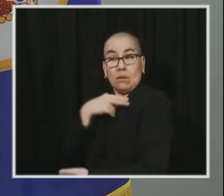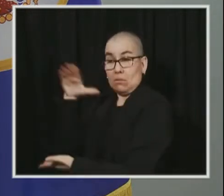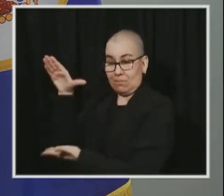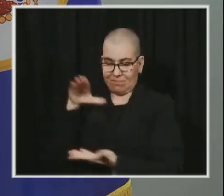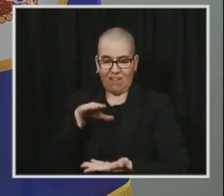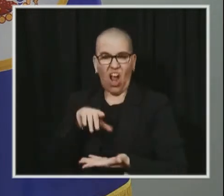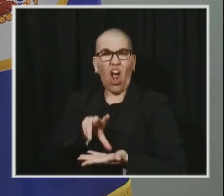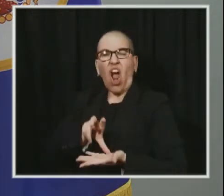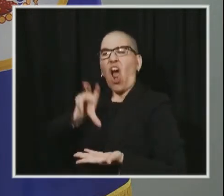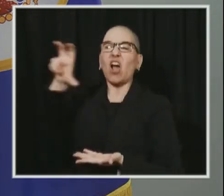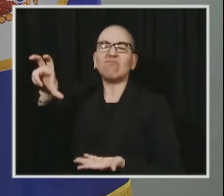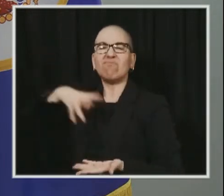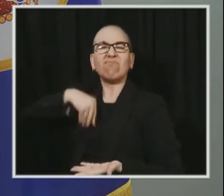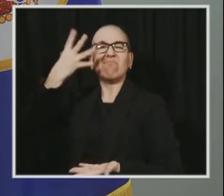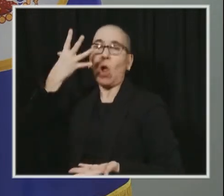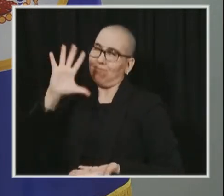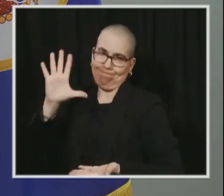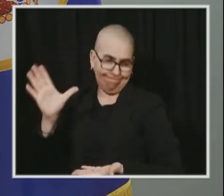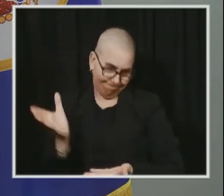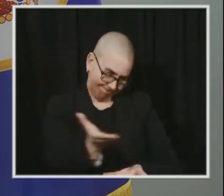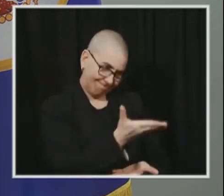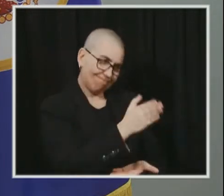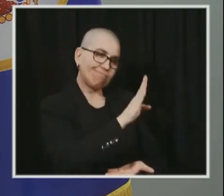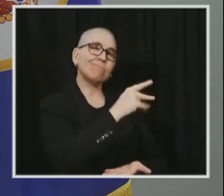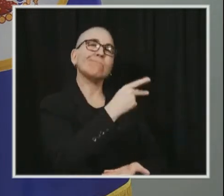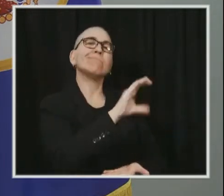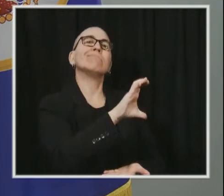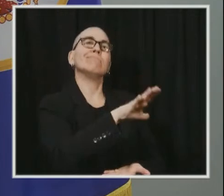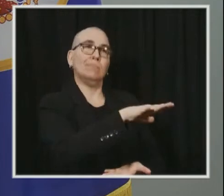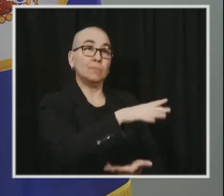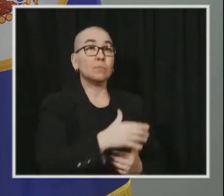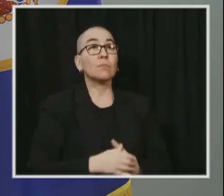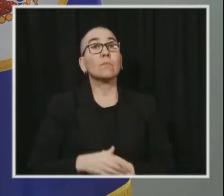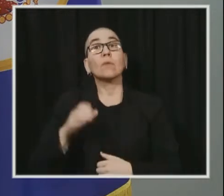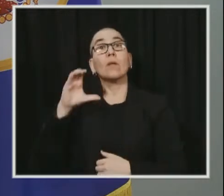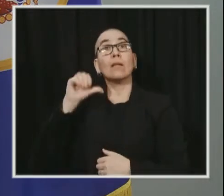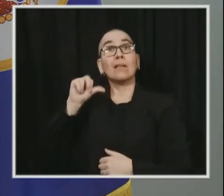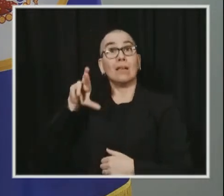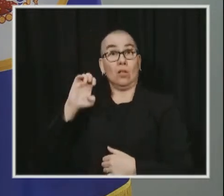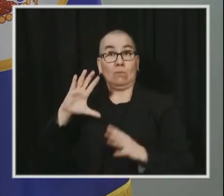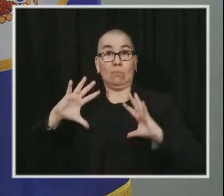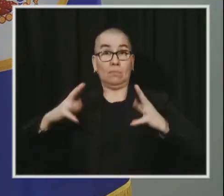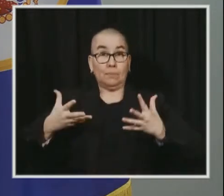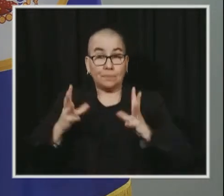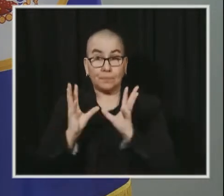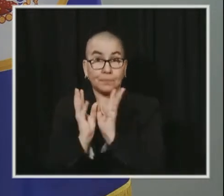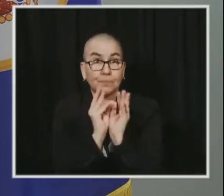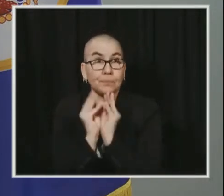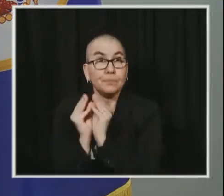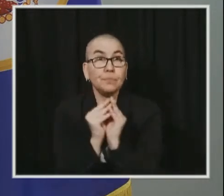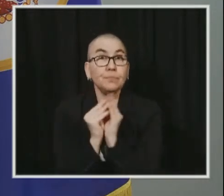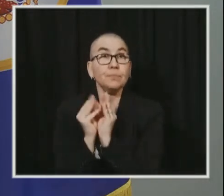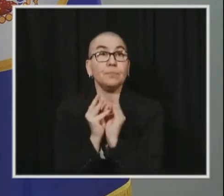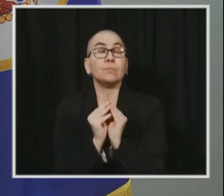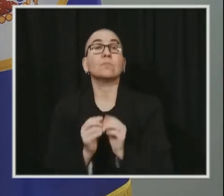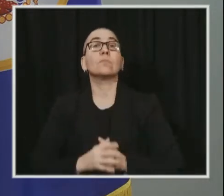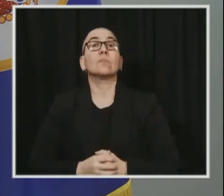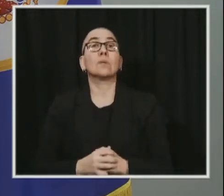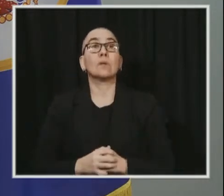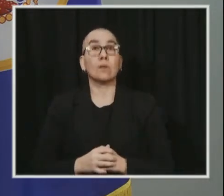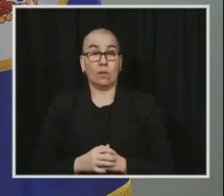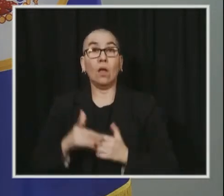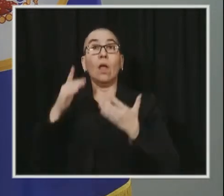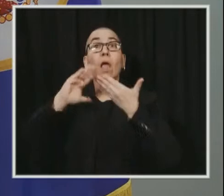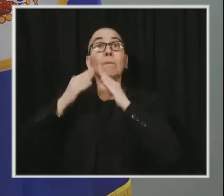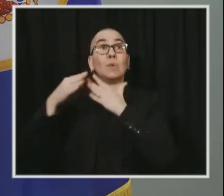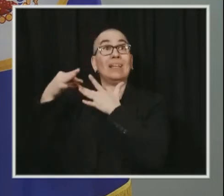an equitable vaccine distribution team that has been meeting with community leaders on a weekly basis to listen and understand concerns, while also helping to